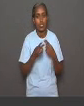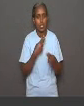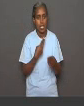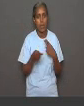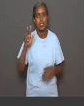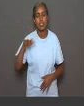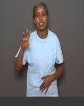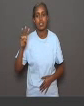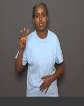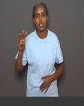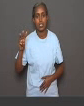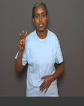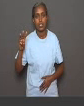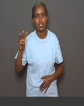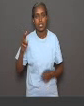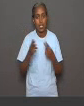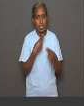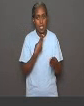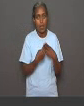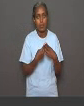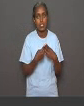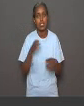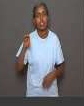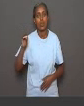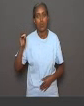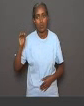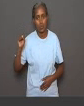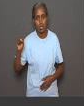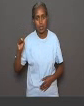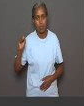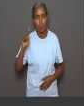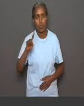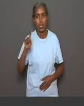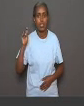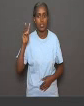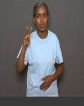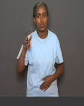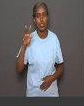times 36 times the cosine of